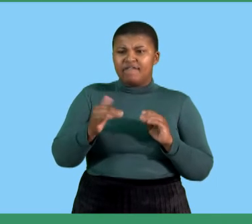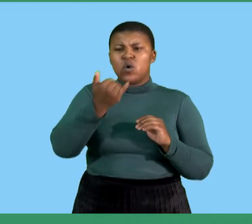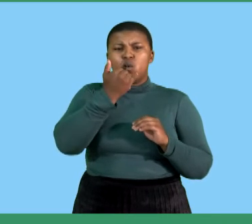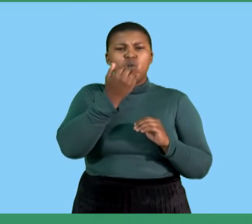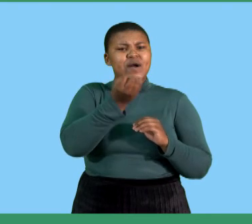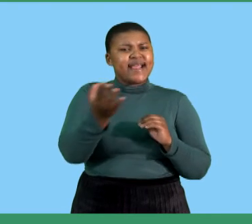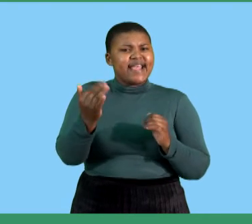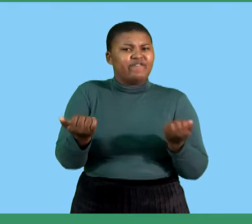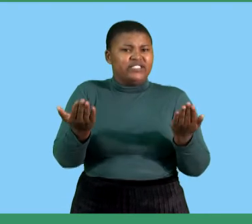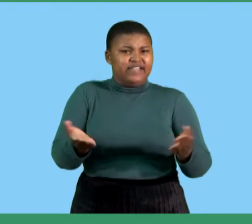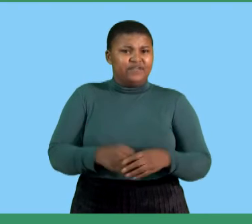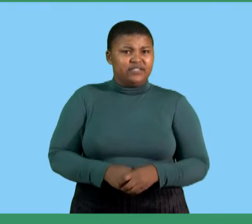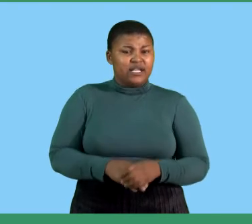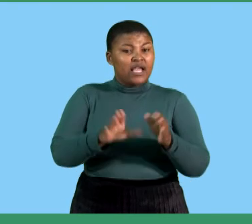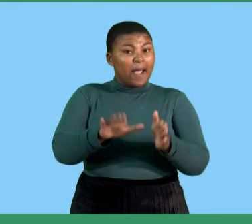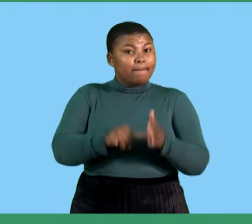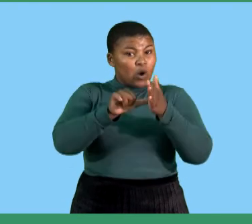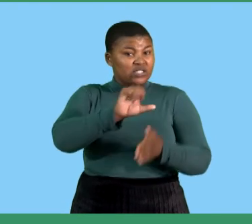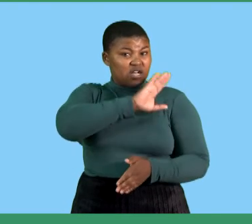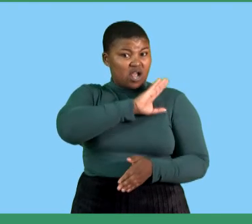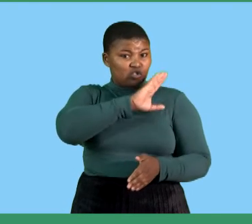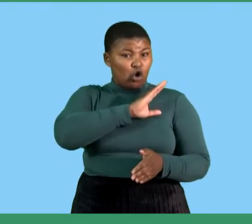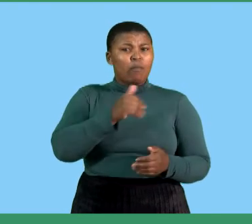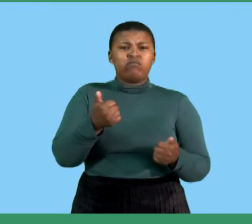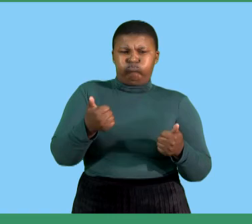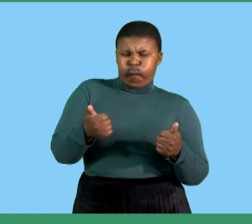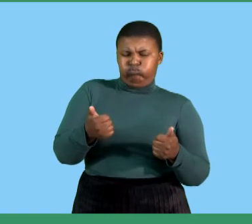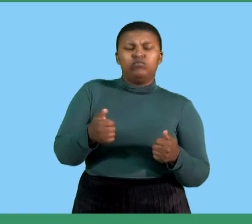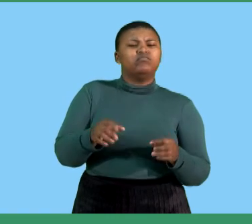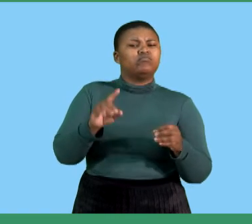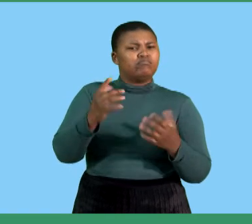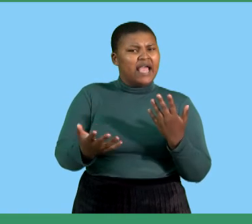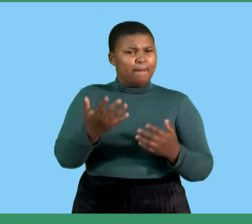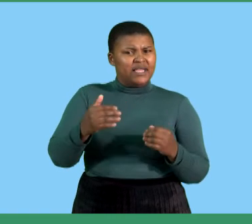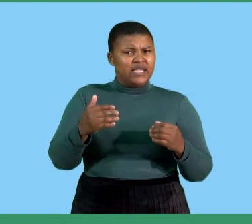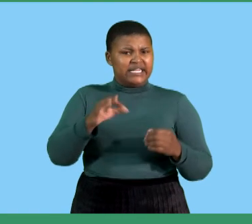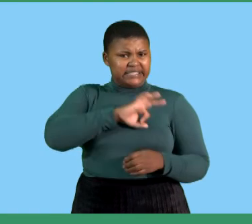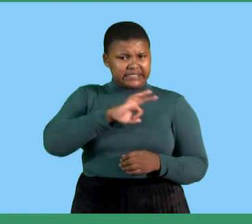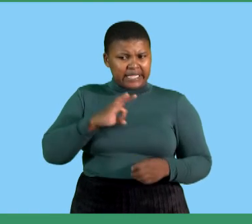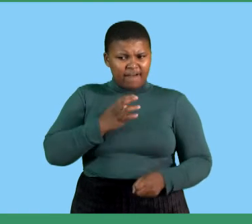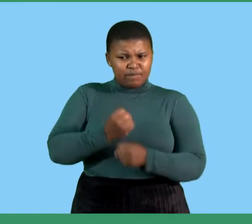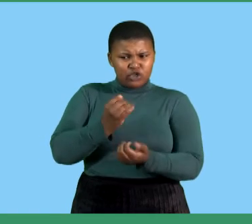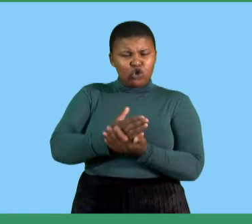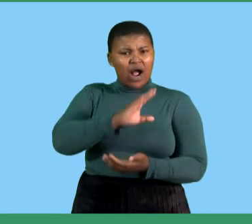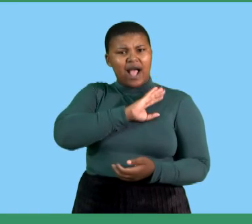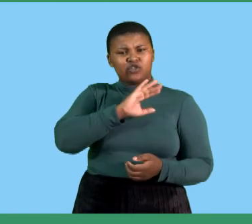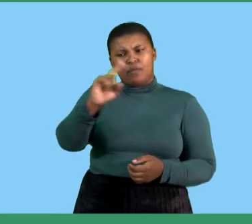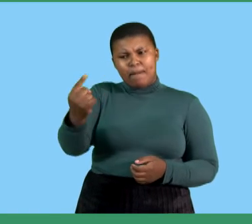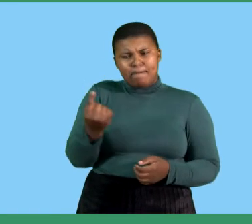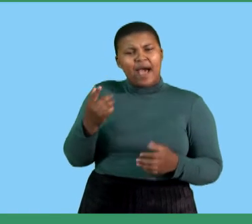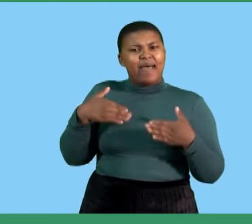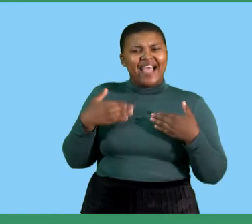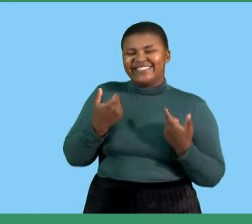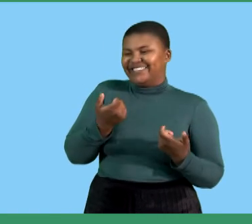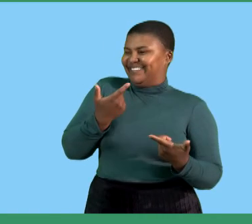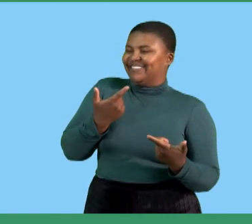for customers' approval of stuff, to customers, keeping customers happy. How do you keep customers happy? Maybe how